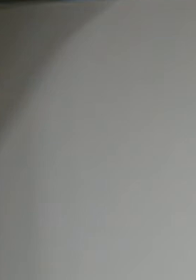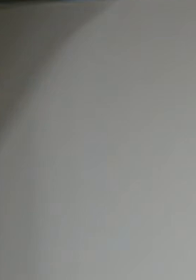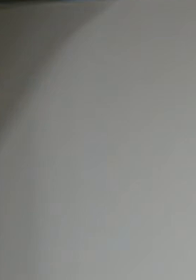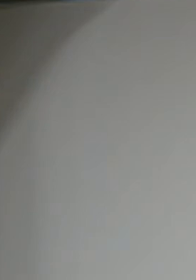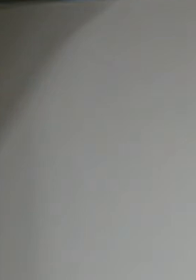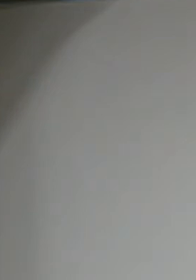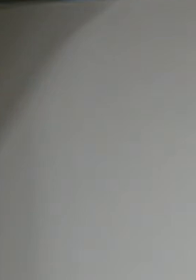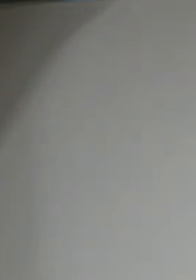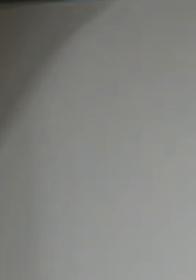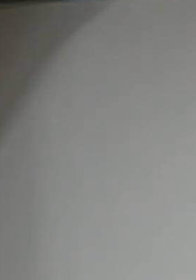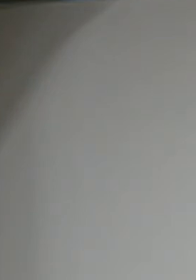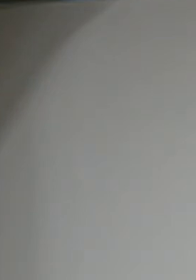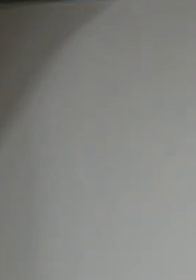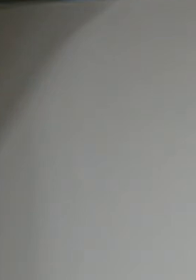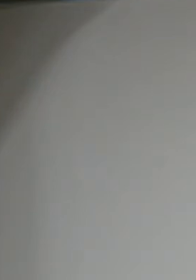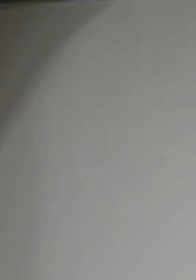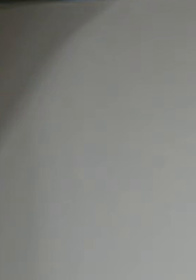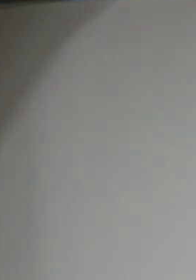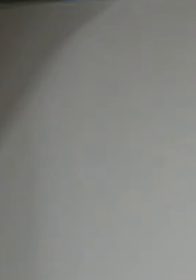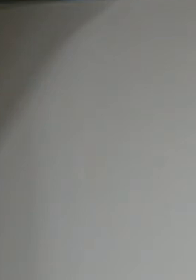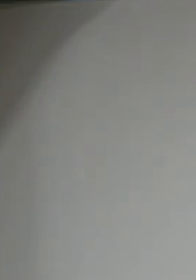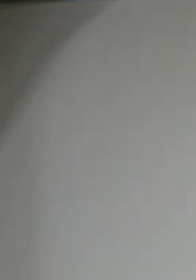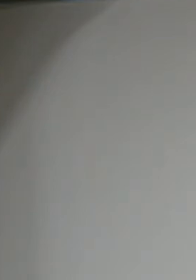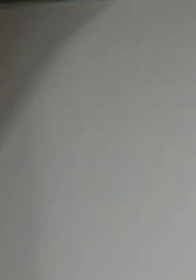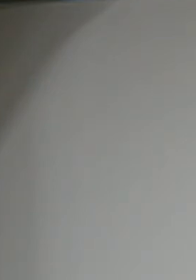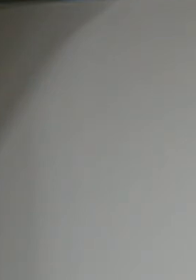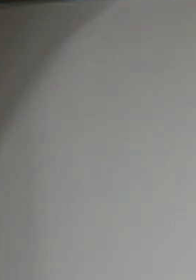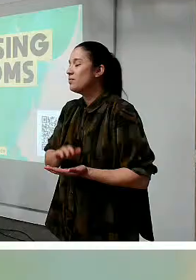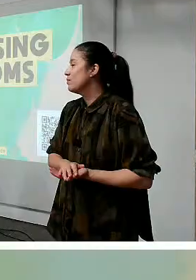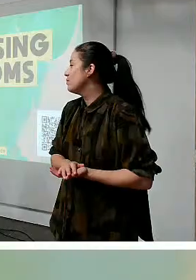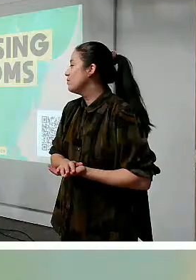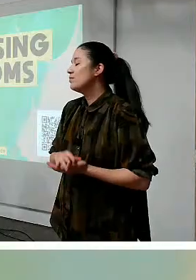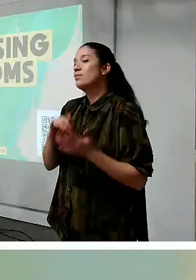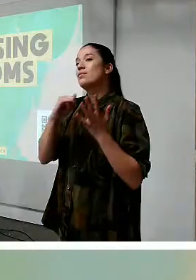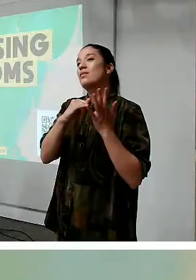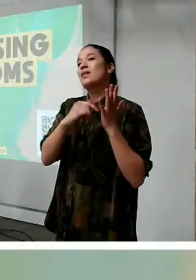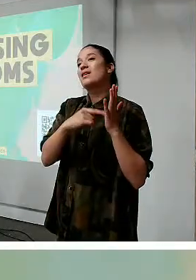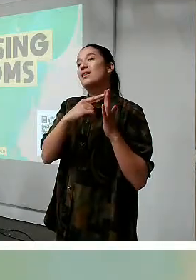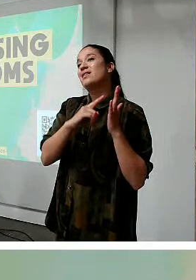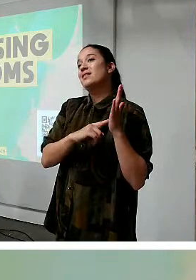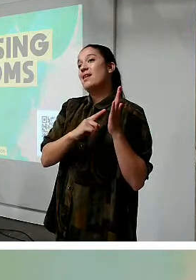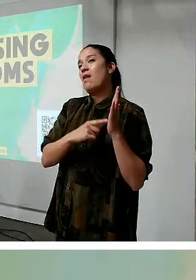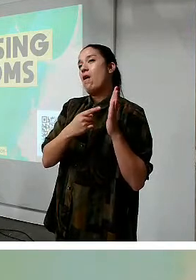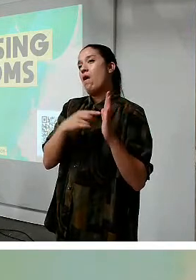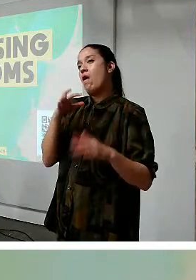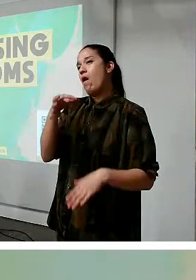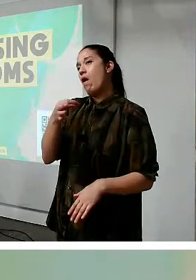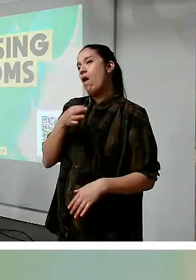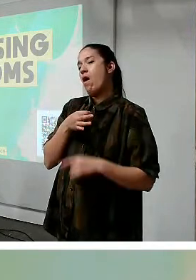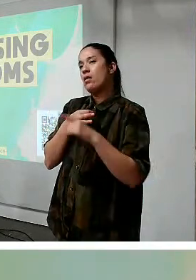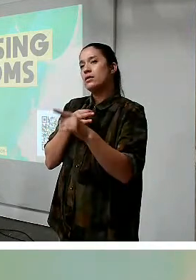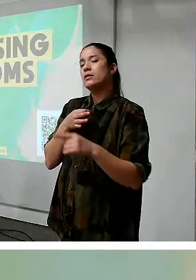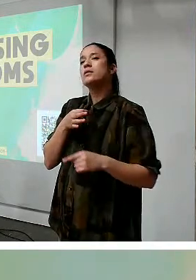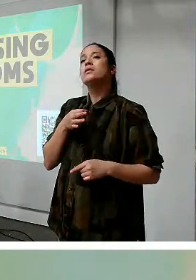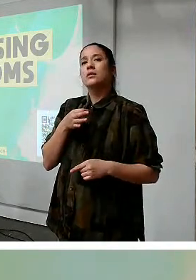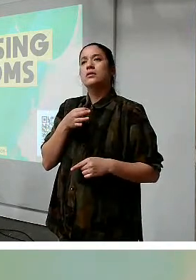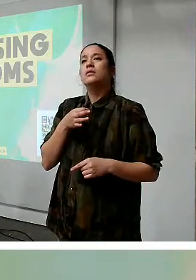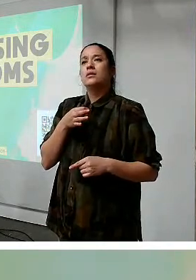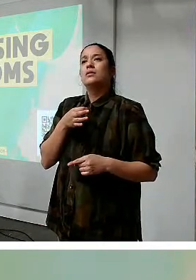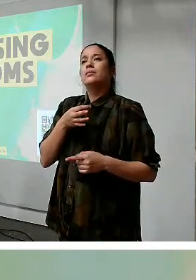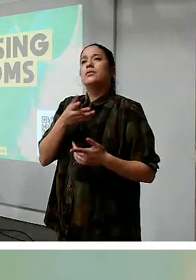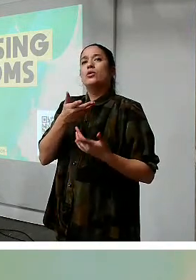you want to. So Stella wanted to be asked the question, how have black women experienced state